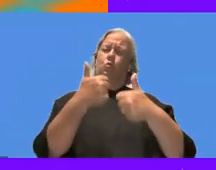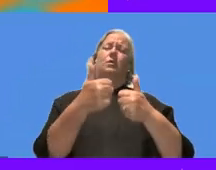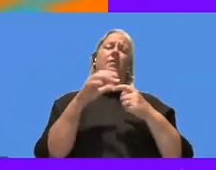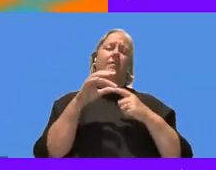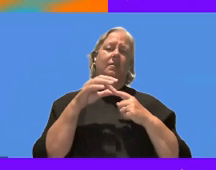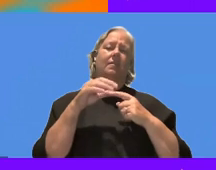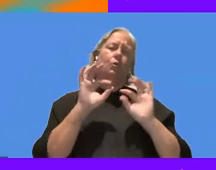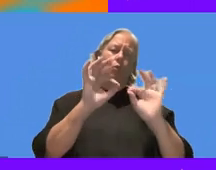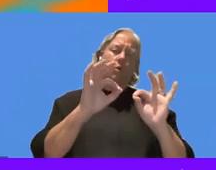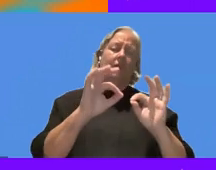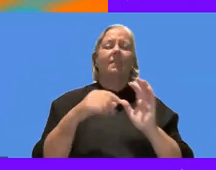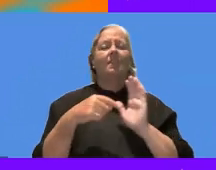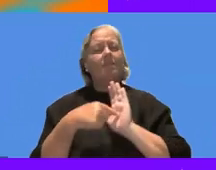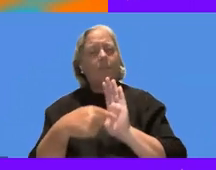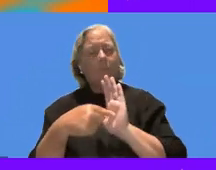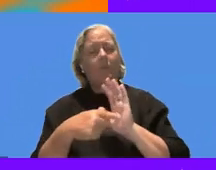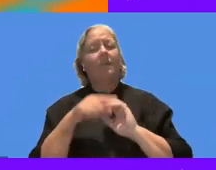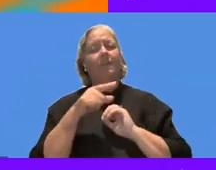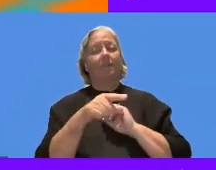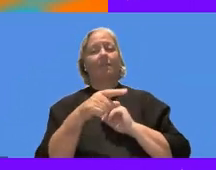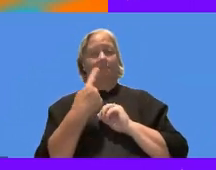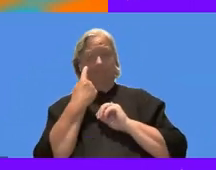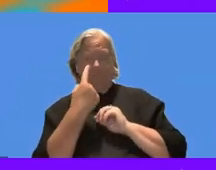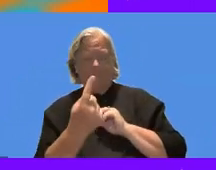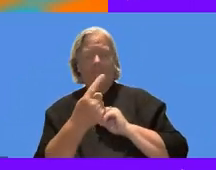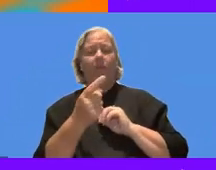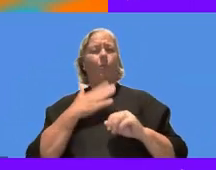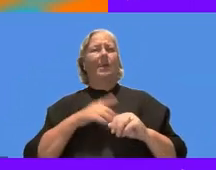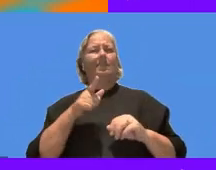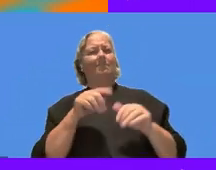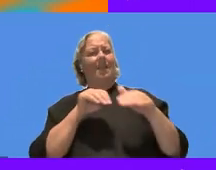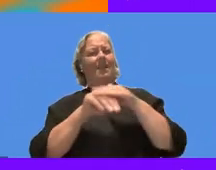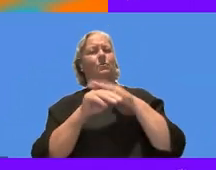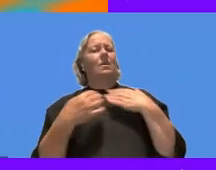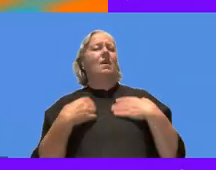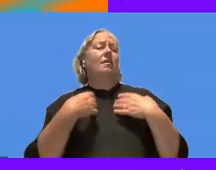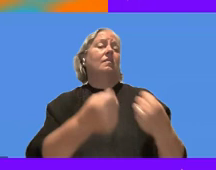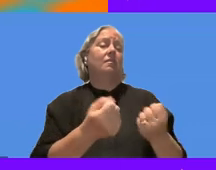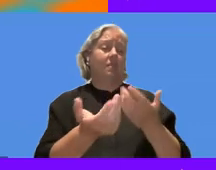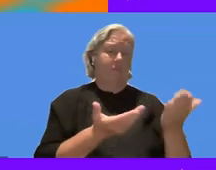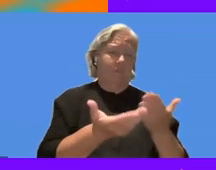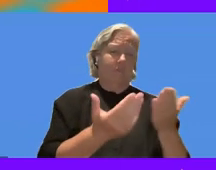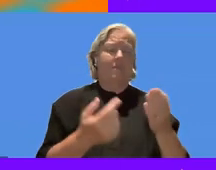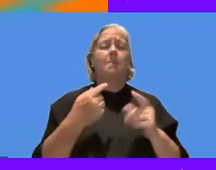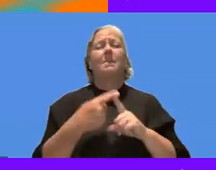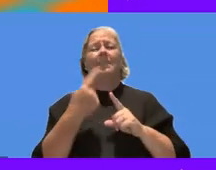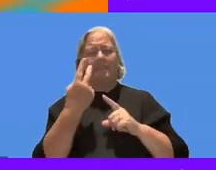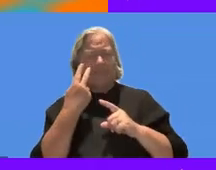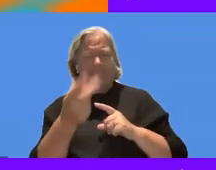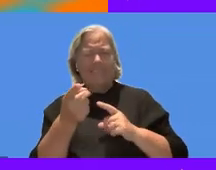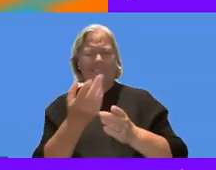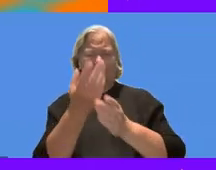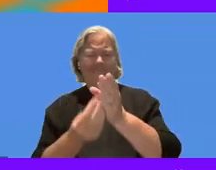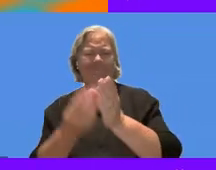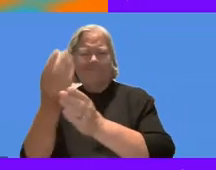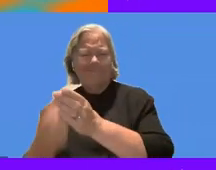be leveraged to increase and ensure access to health services, while also highlighting gaps in health systems that must be addressed by